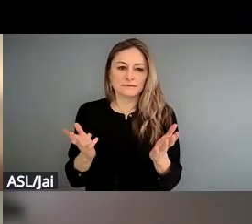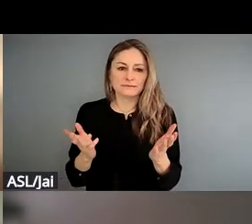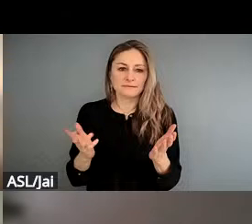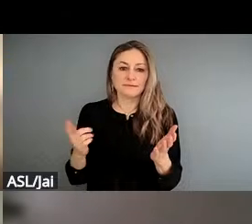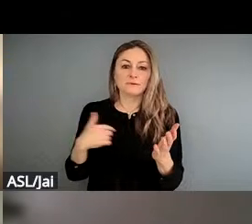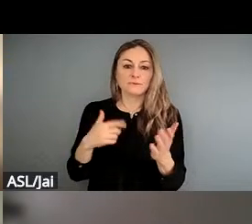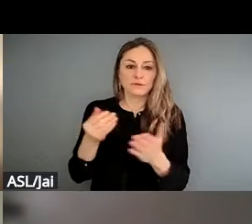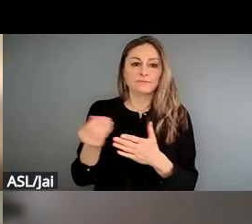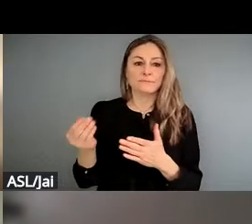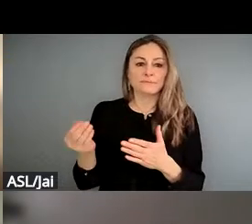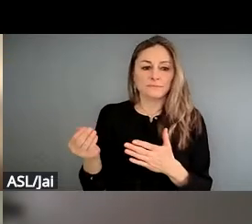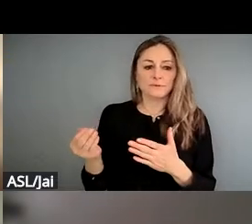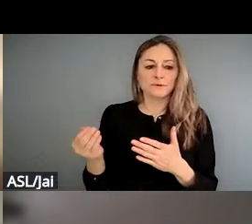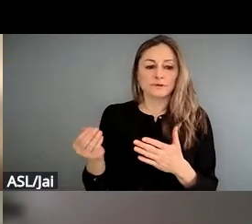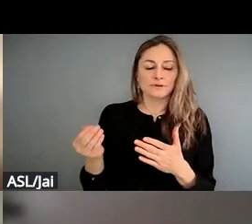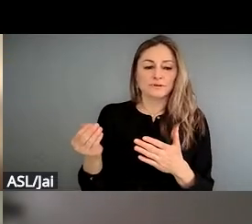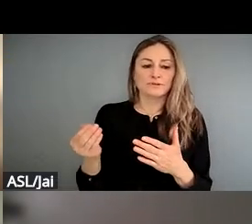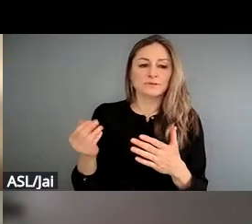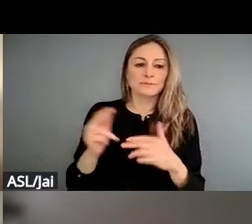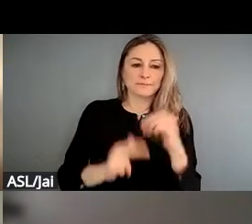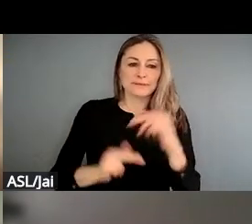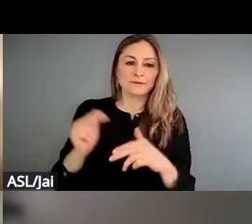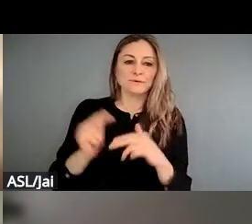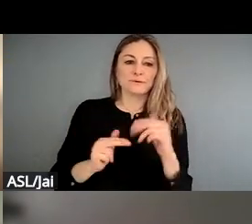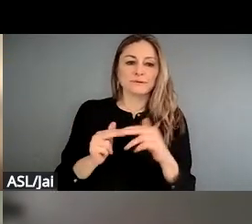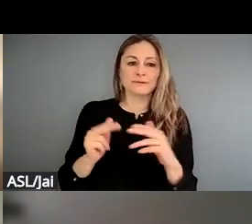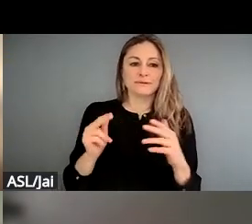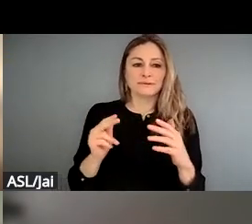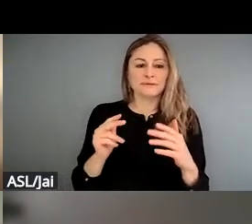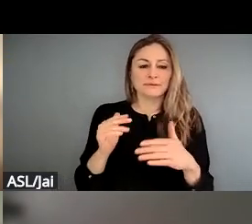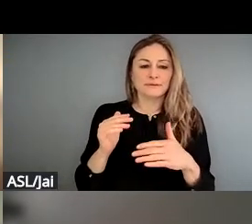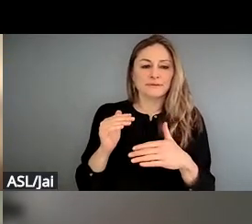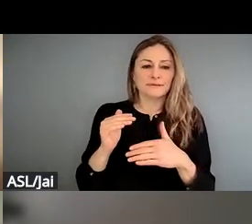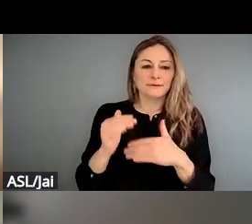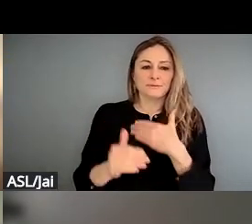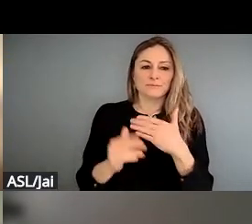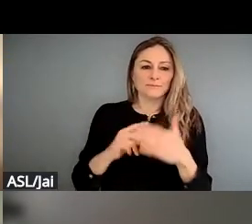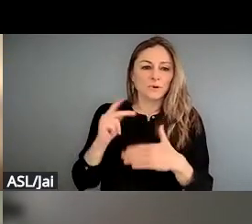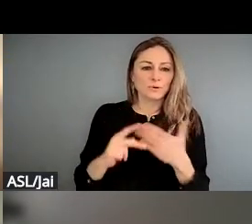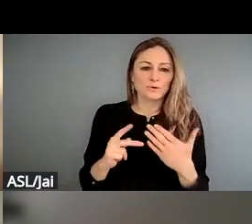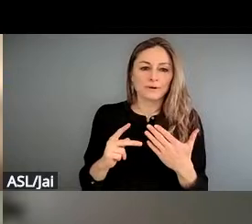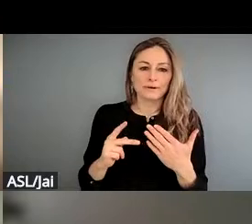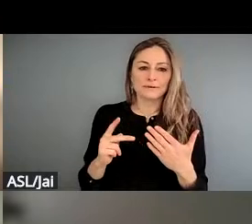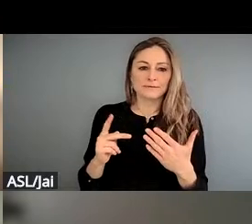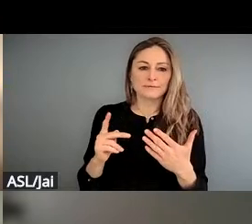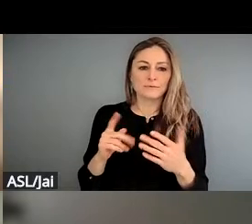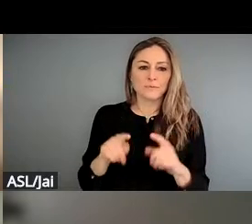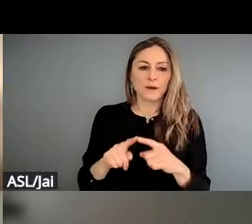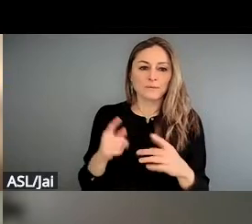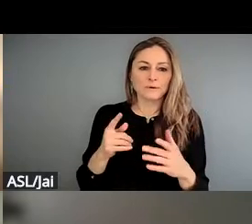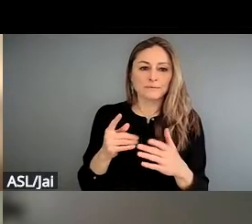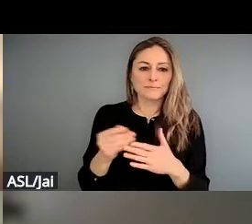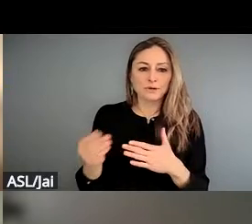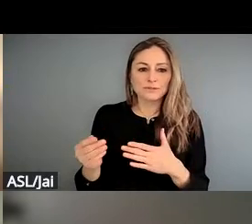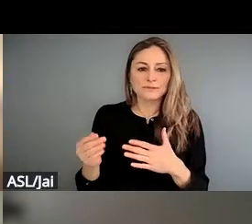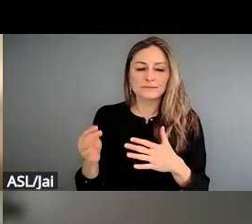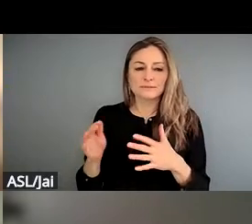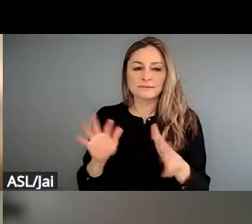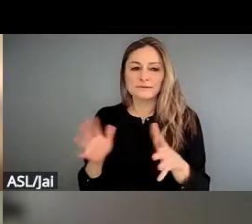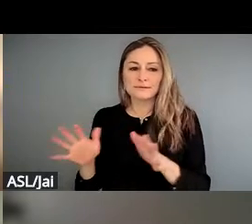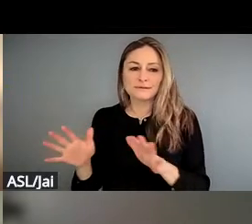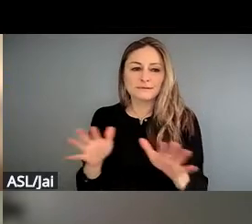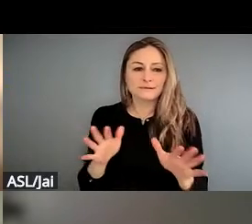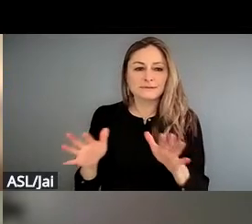the right of way necessarily to build the program, and a lot of the right of way we are purchasing, you know, there may be some, you know, strip areas here and there that